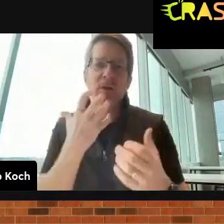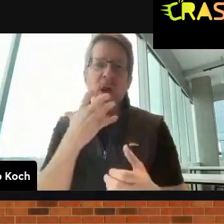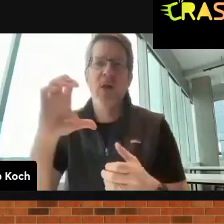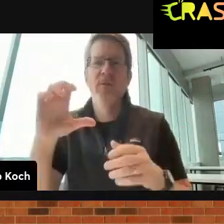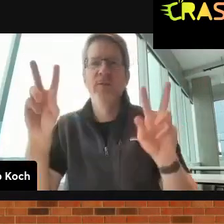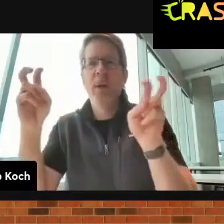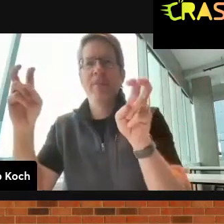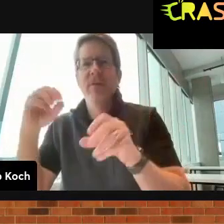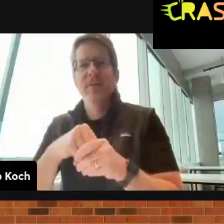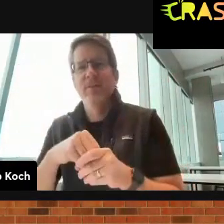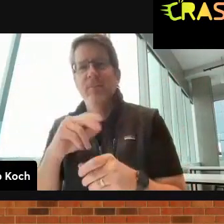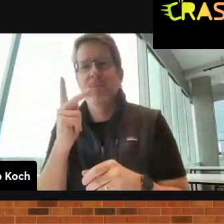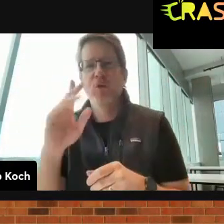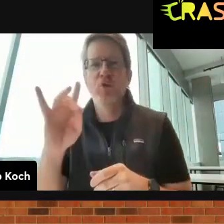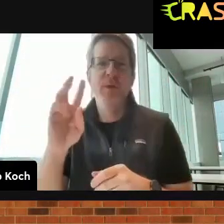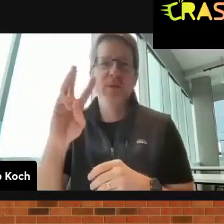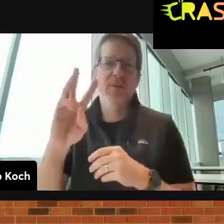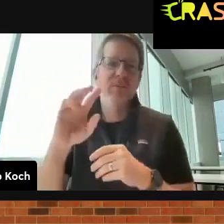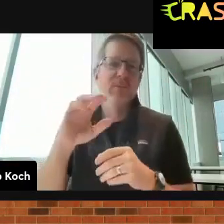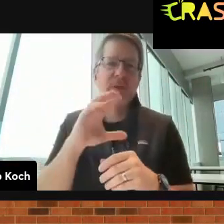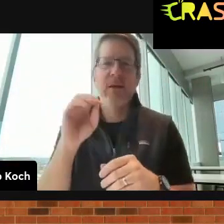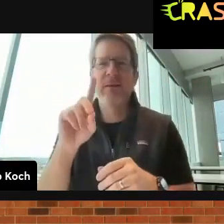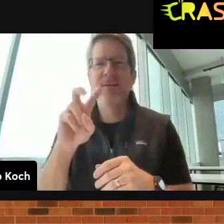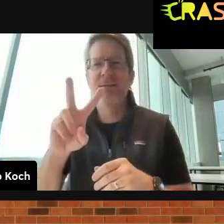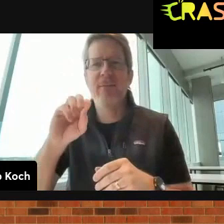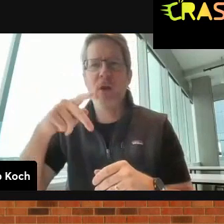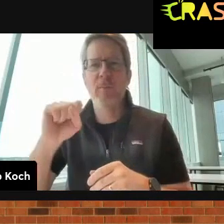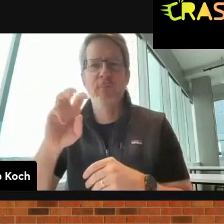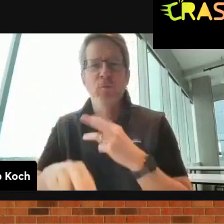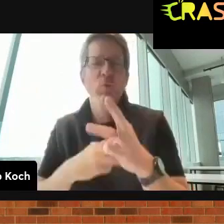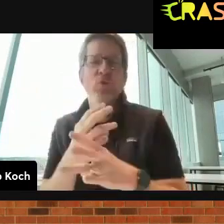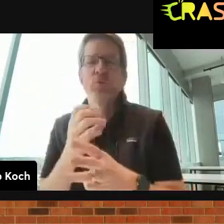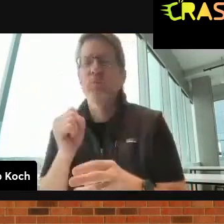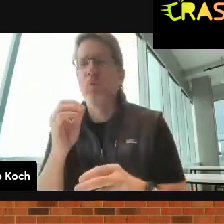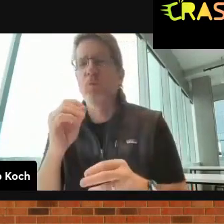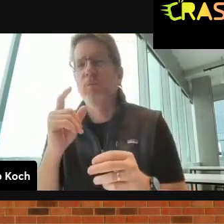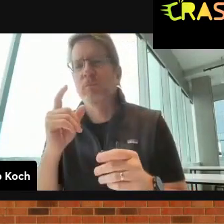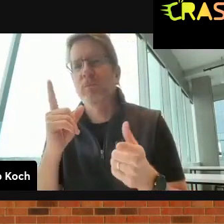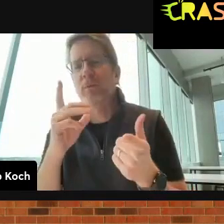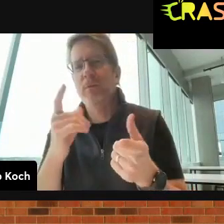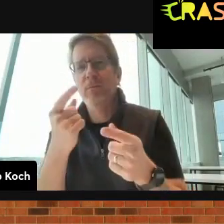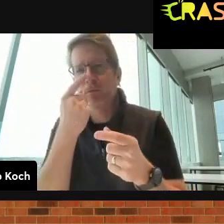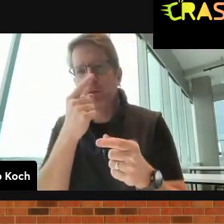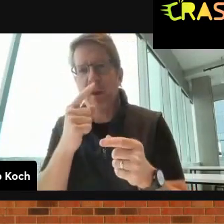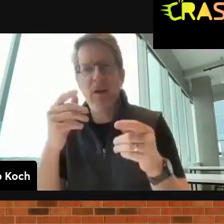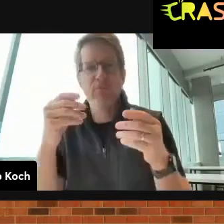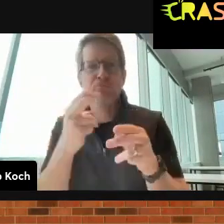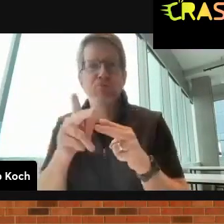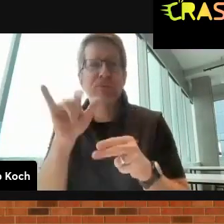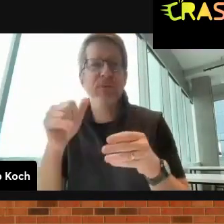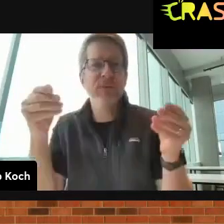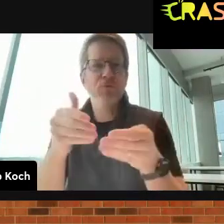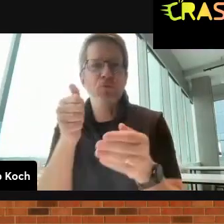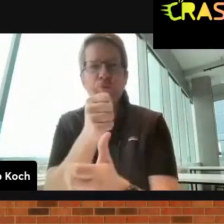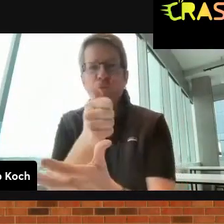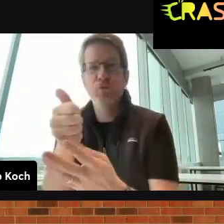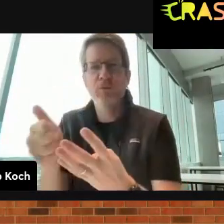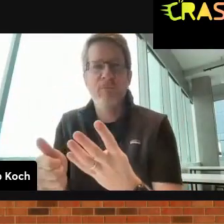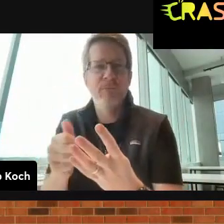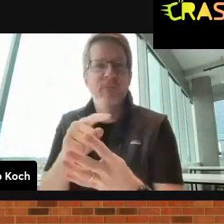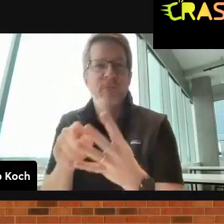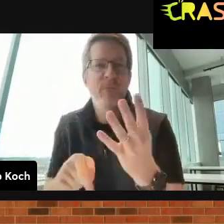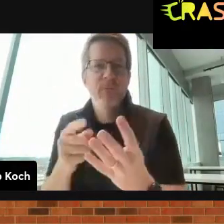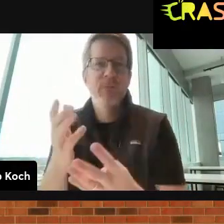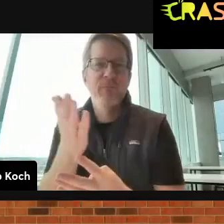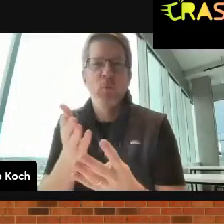about IDP today, one of those hot topics out in the Kubernetes and DevOps world at the moment. So if you don't mind